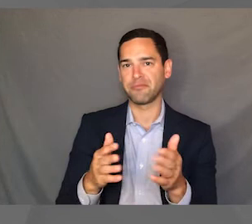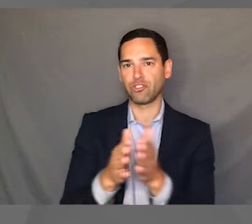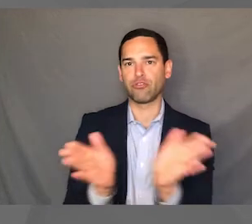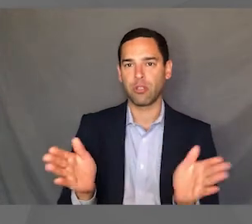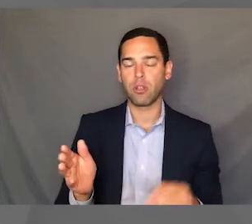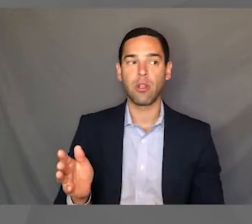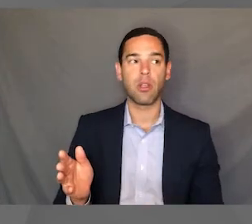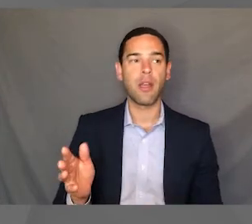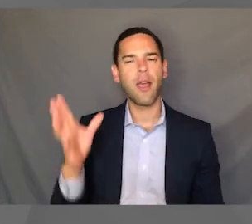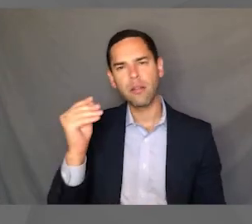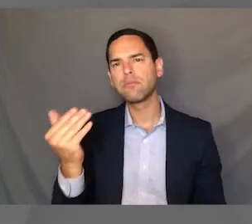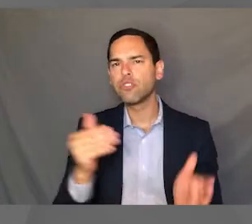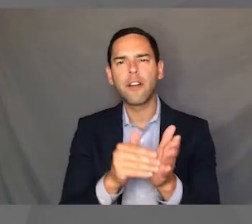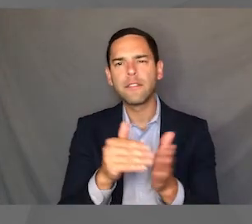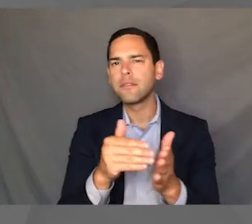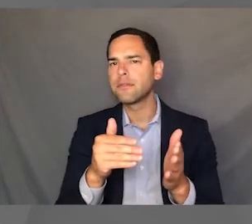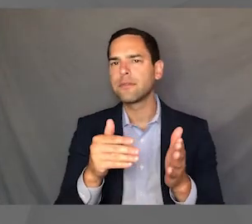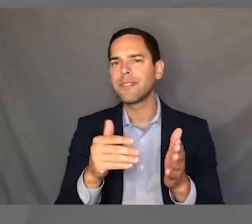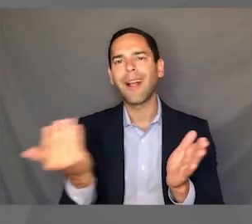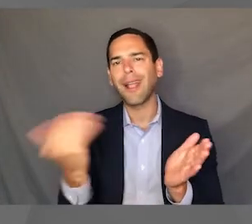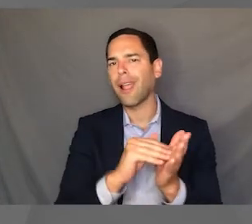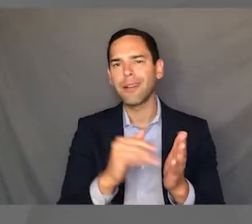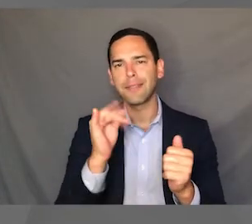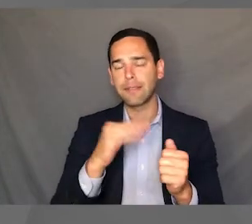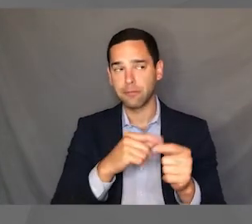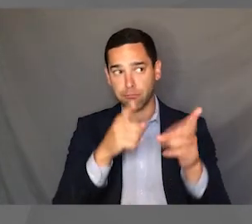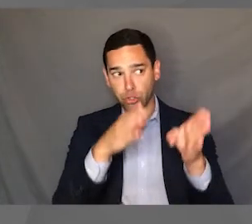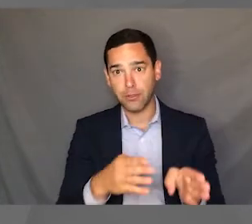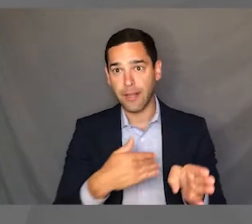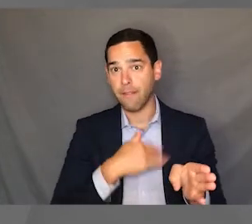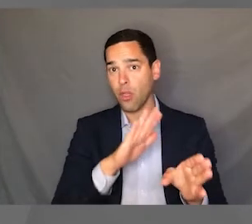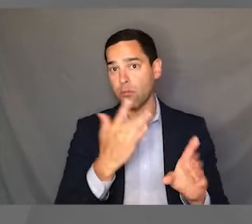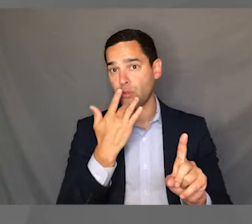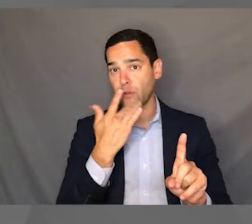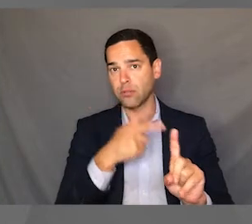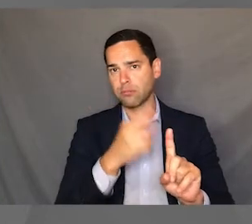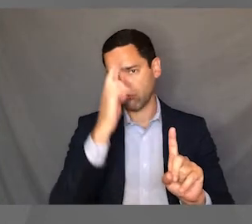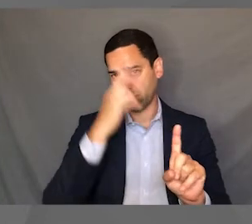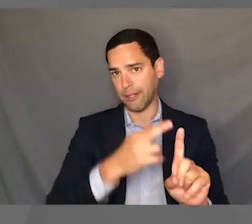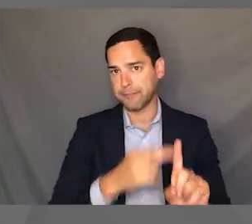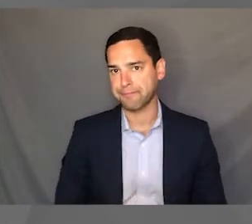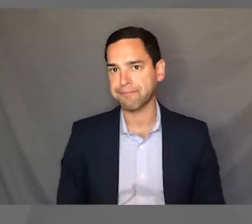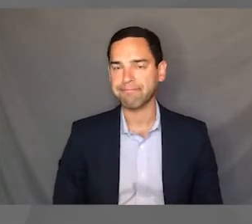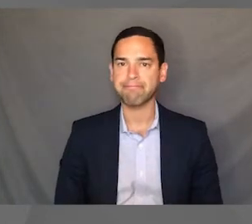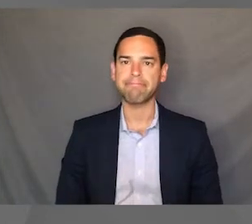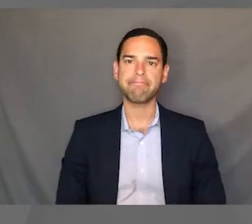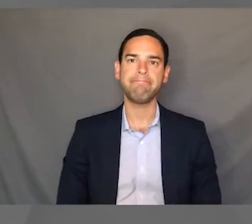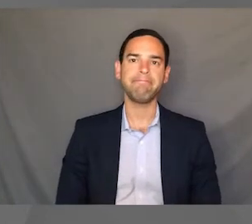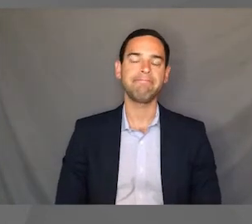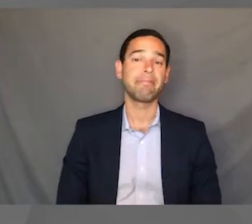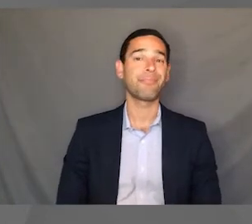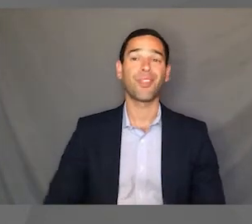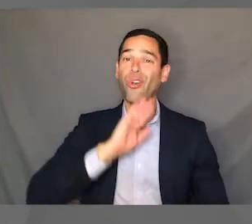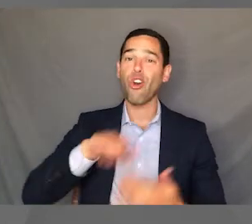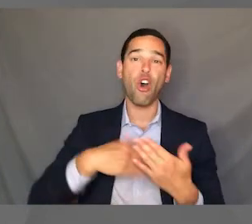leadership of the individual when it comes to those things. Now, all language is in flux. All language